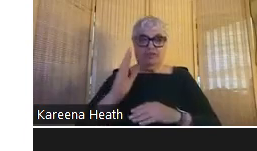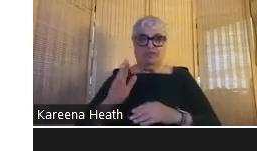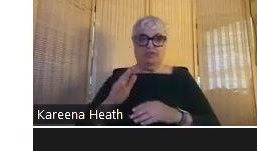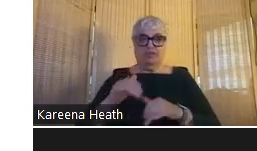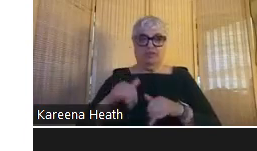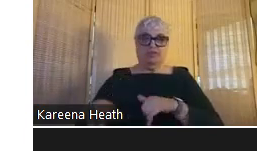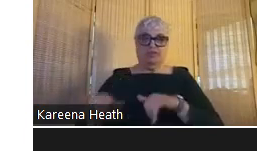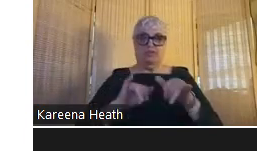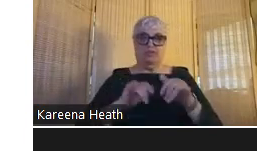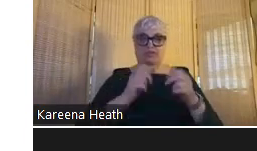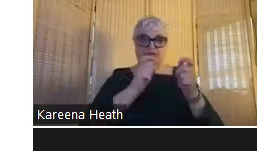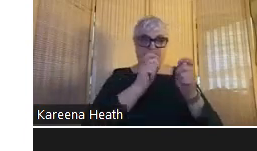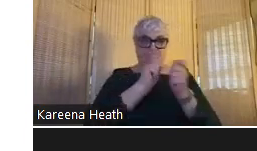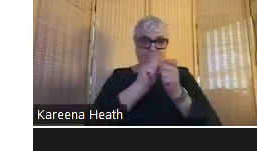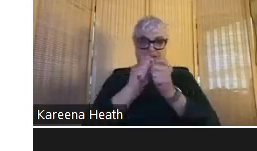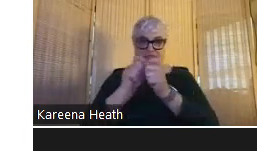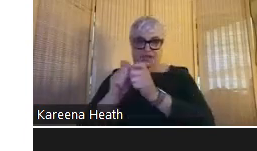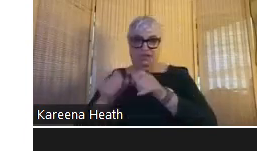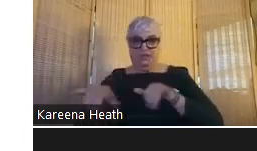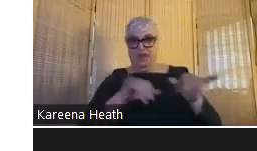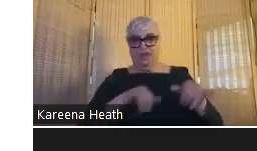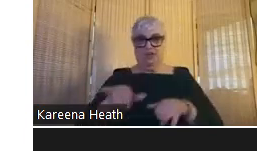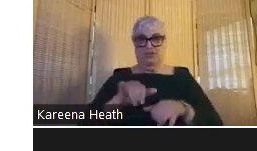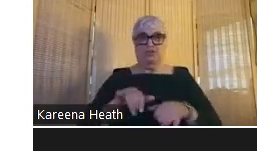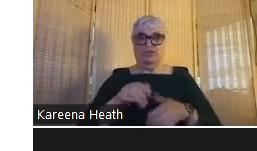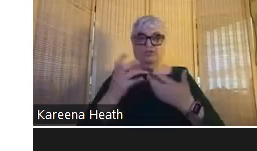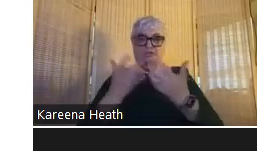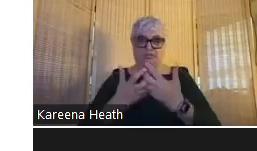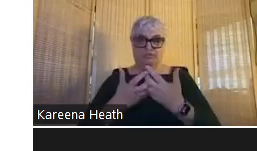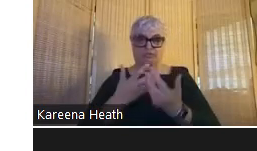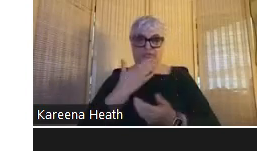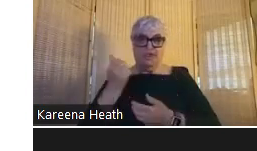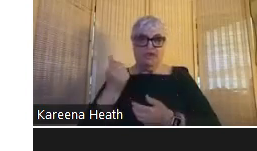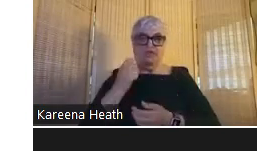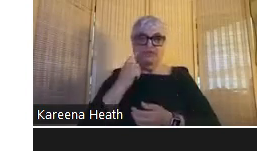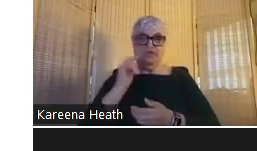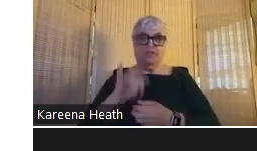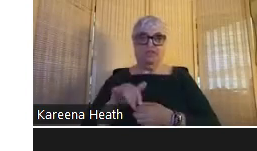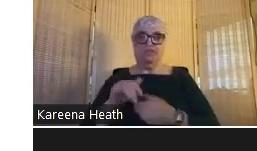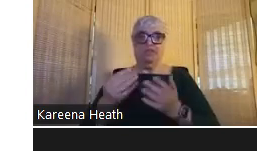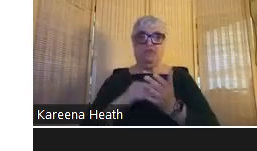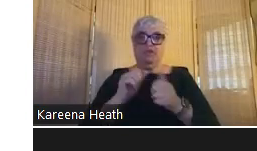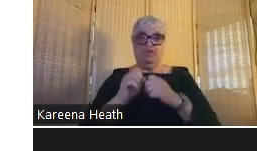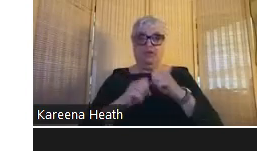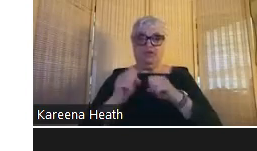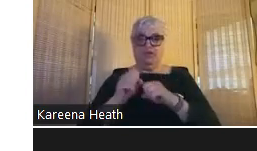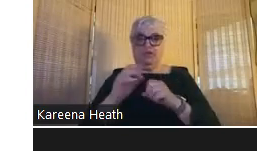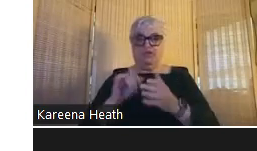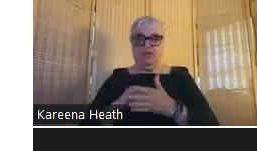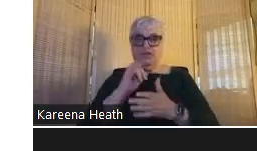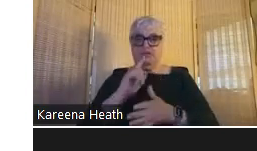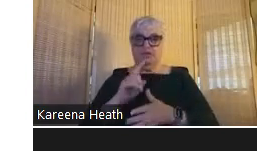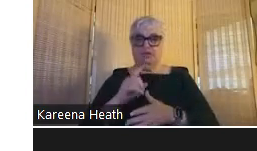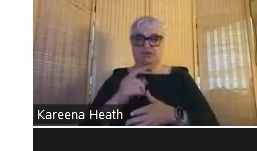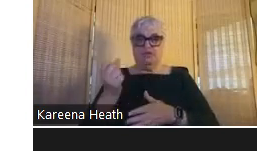tailored standards for each level of care, which I think will be a really helpful aspect of this restructure. And again, that was aligned with